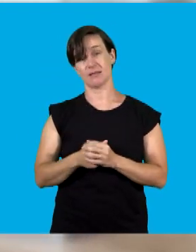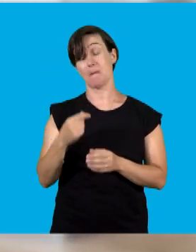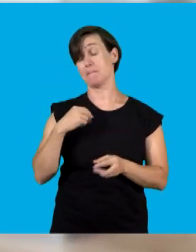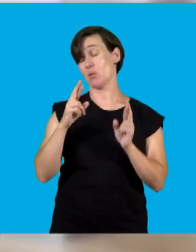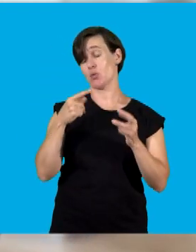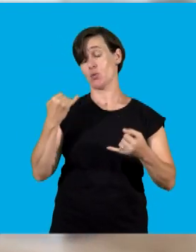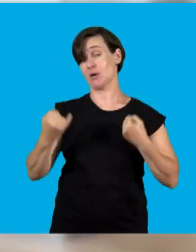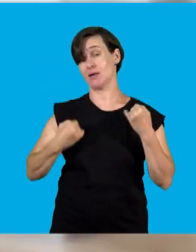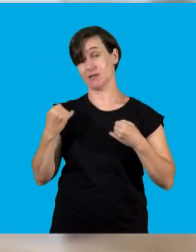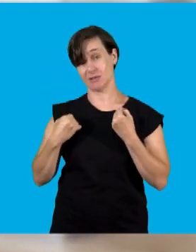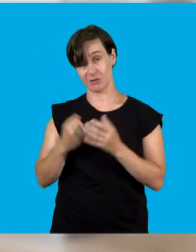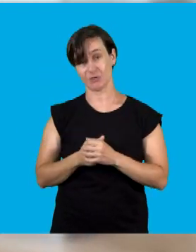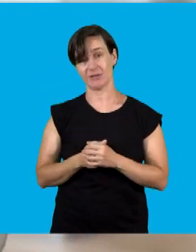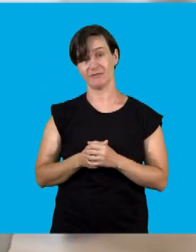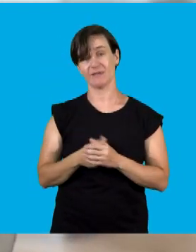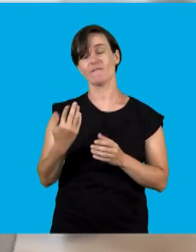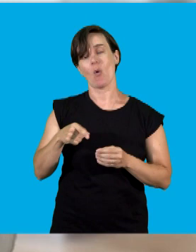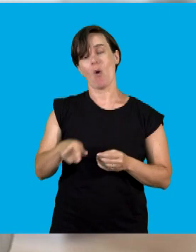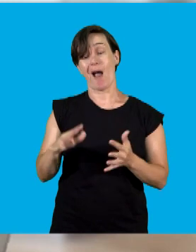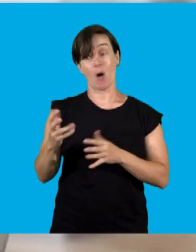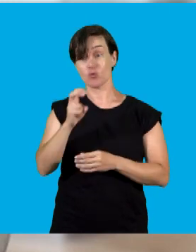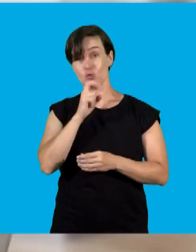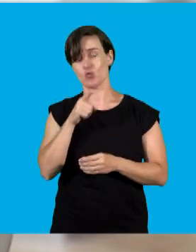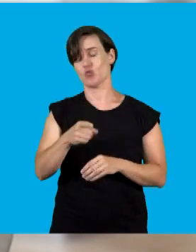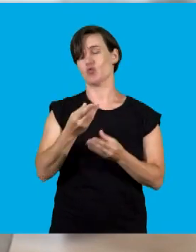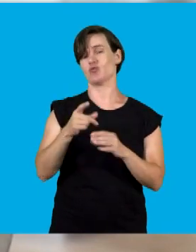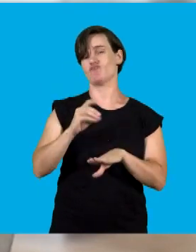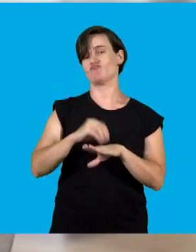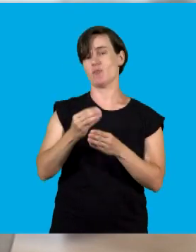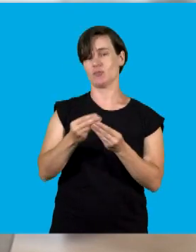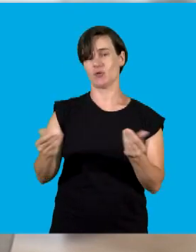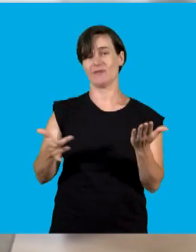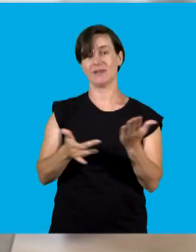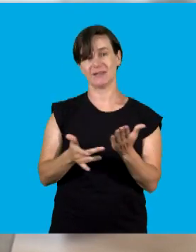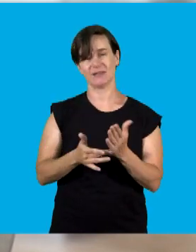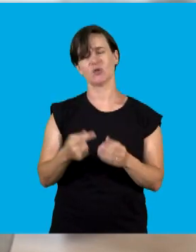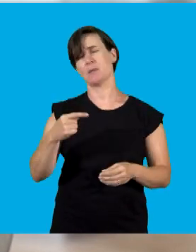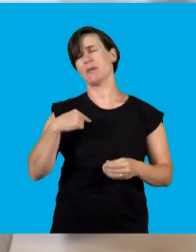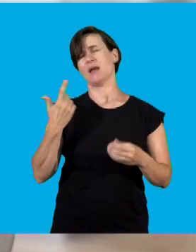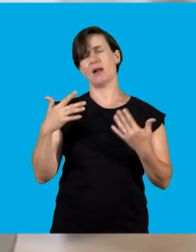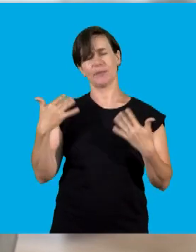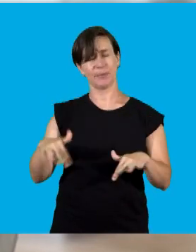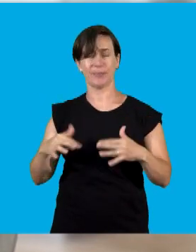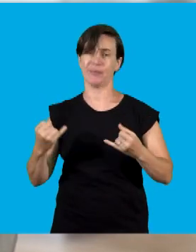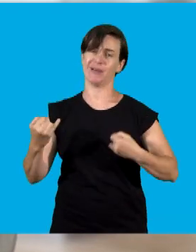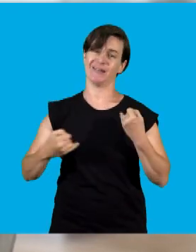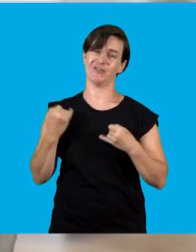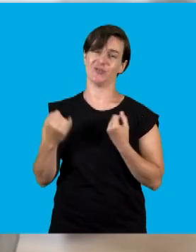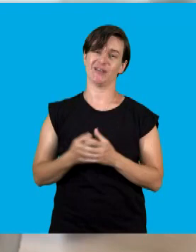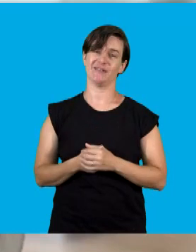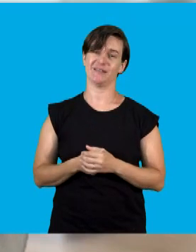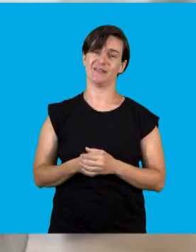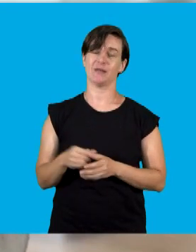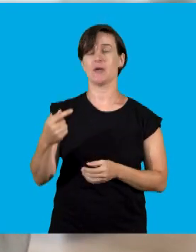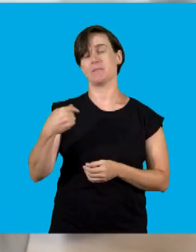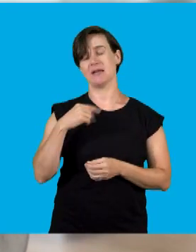I hope you enjoyed the application of the problem-solving techniques because I've thoroughly enjoyed them. So from me,